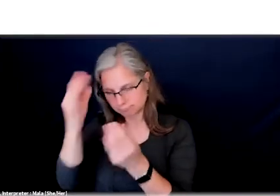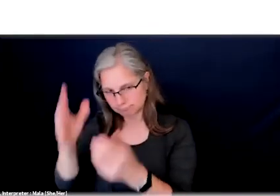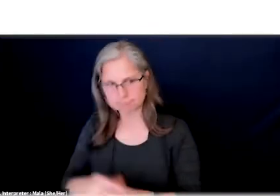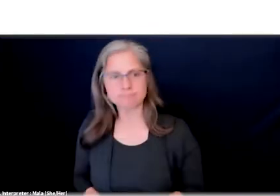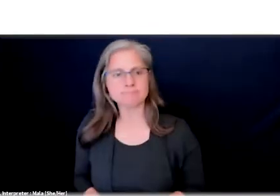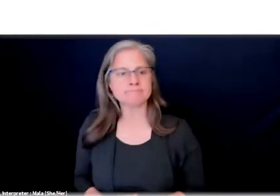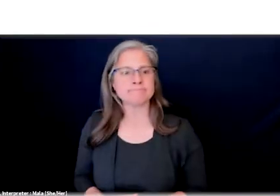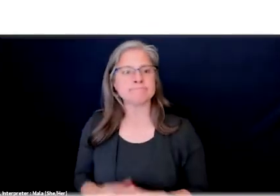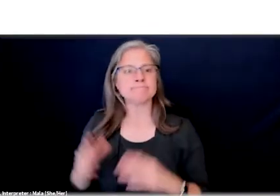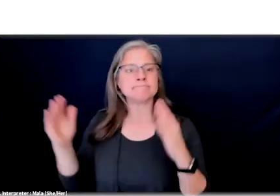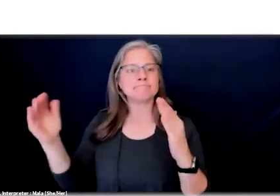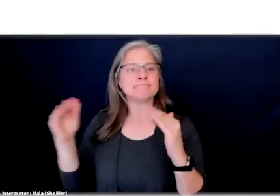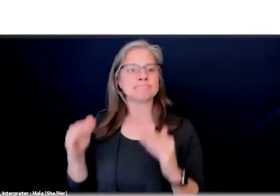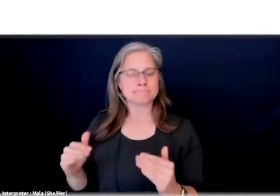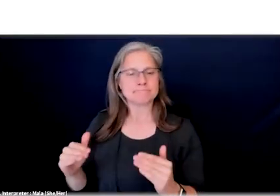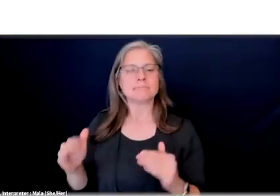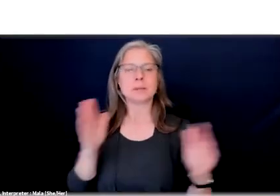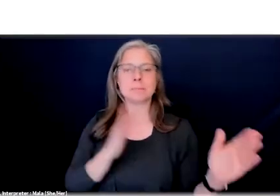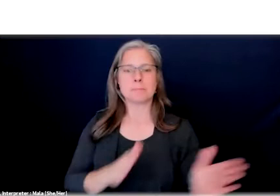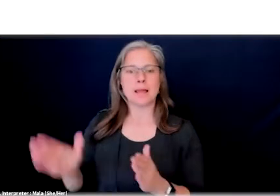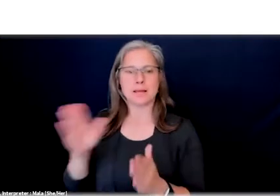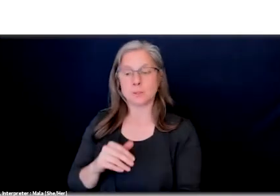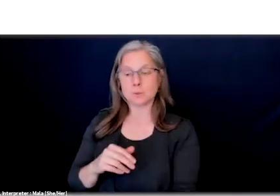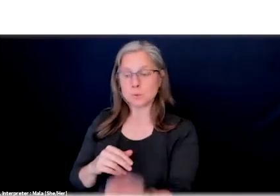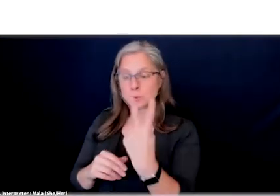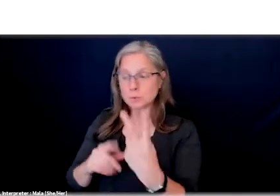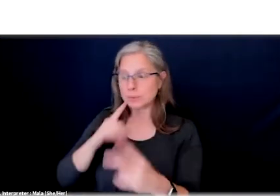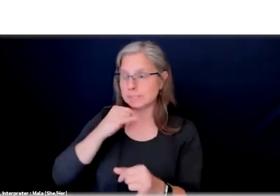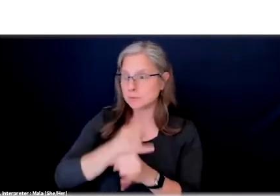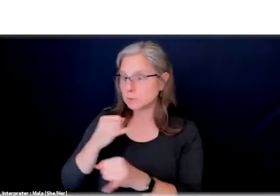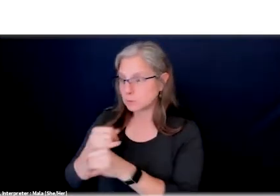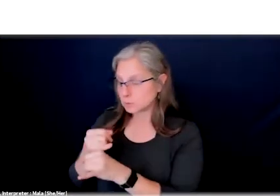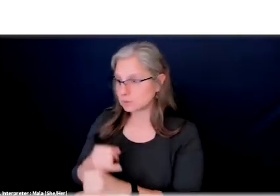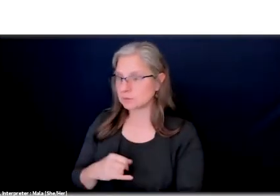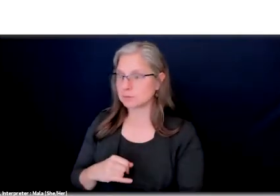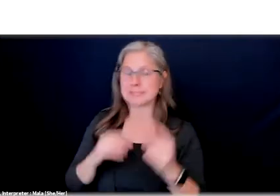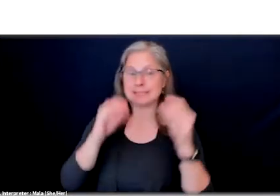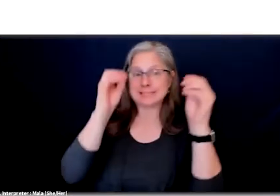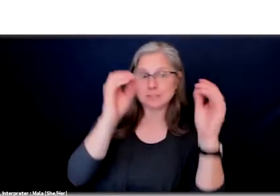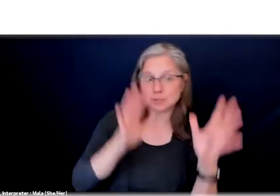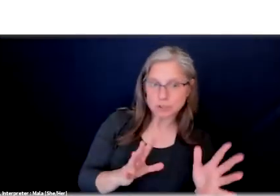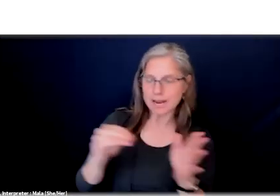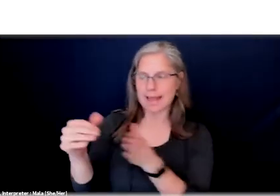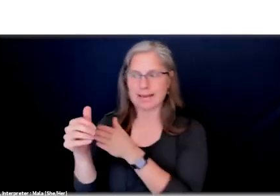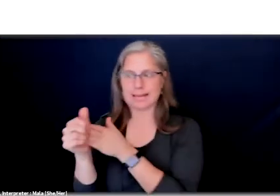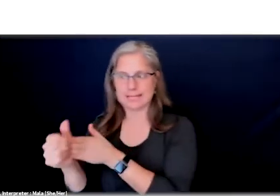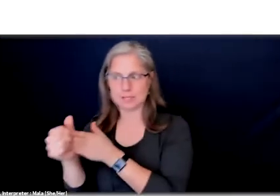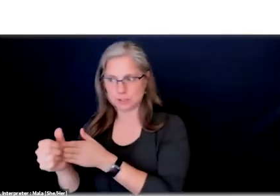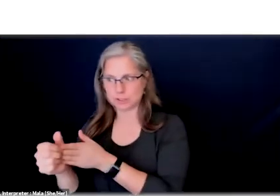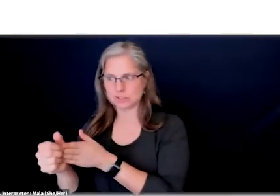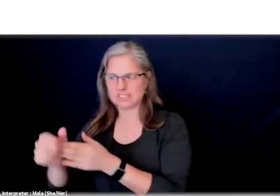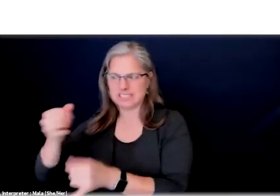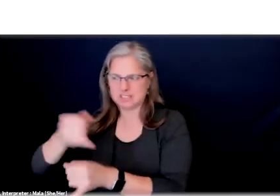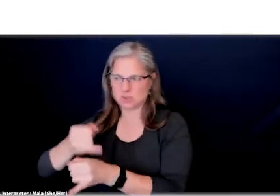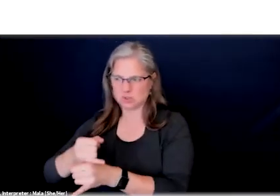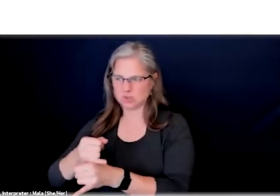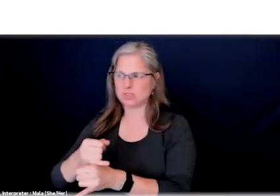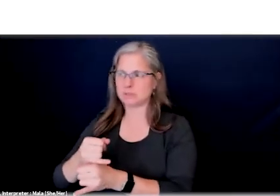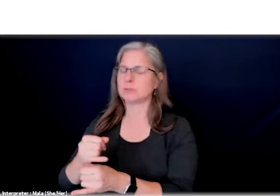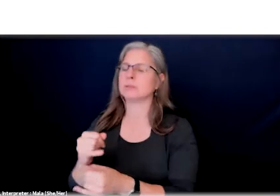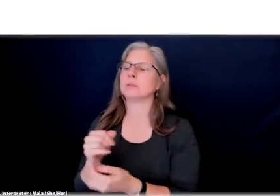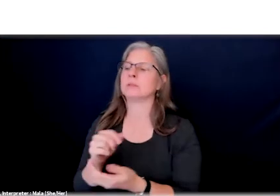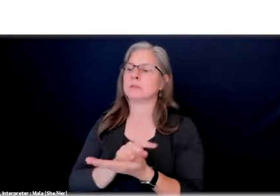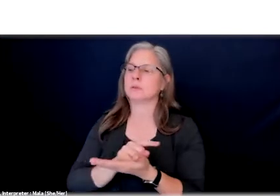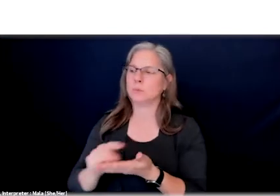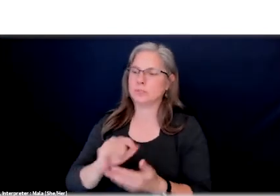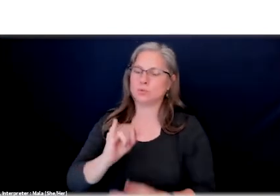are also planning 2 institutes, a teacher institute and a leader institute, with the weeks of June 7th to